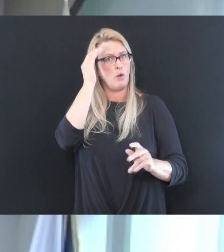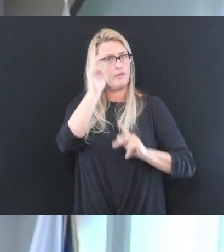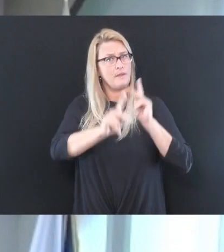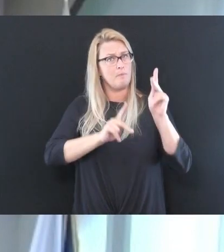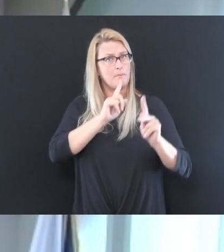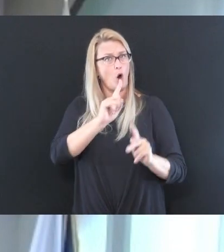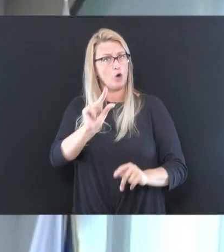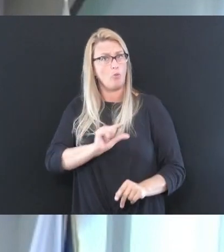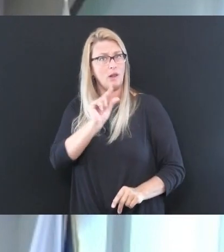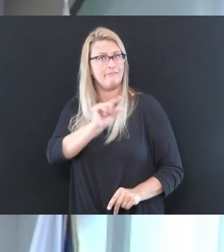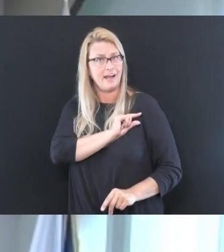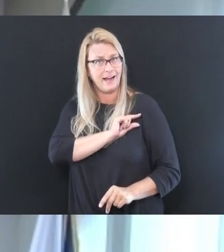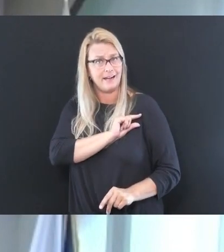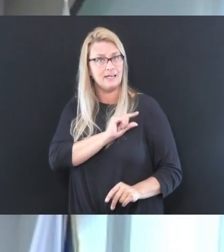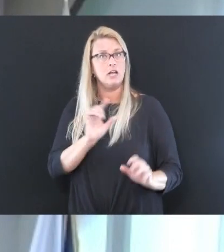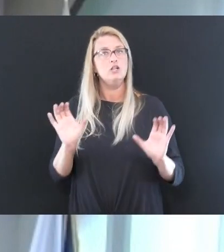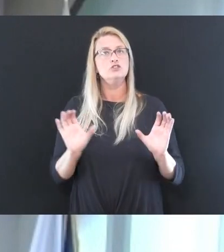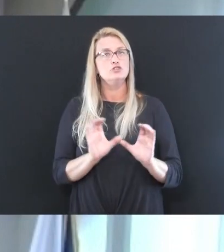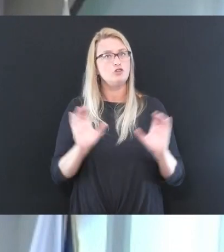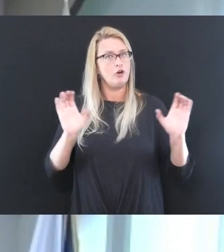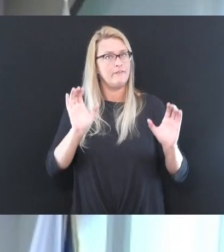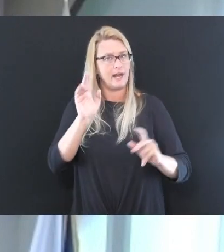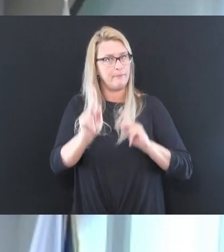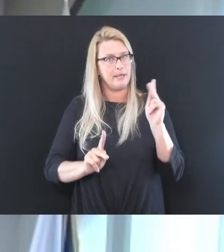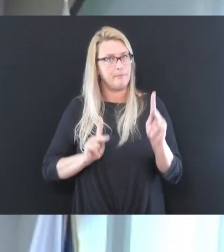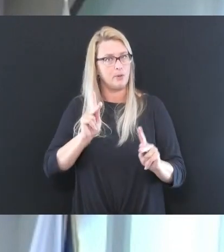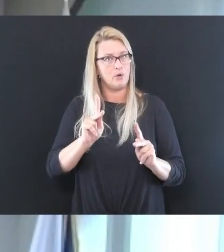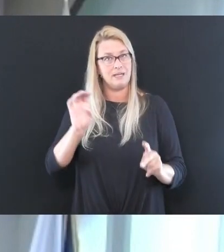are qualified and certified individuals. These